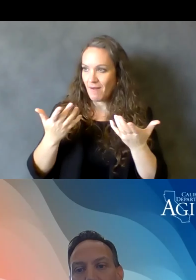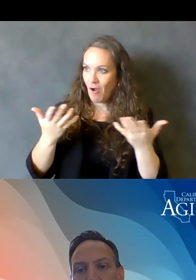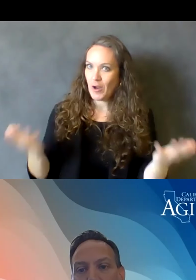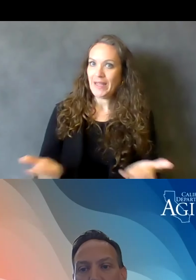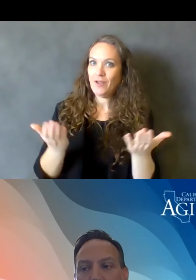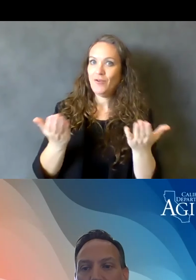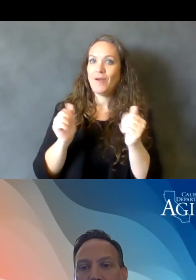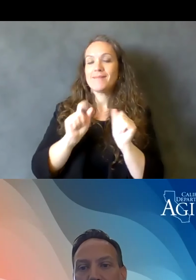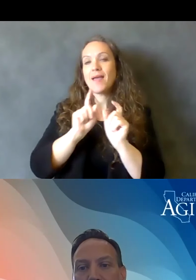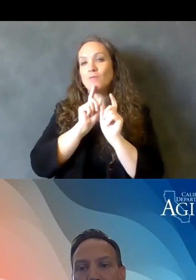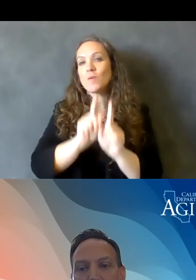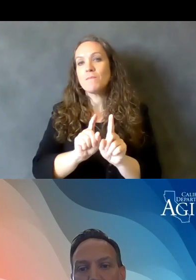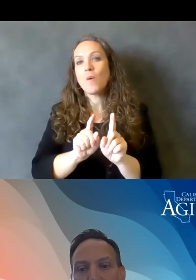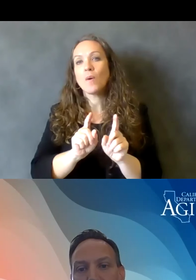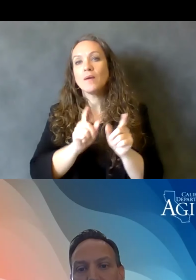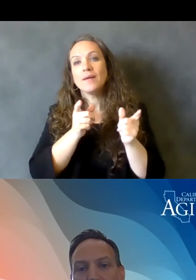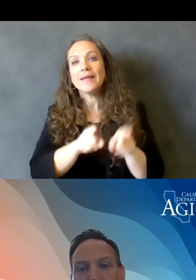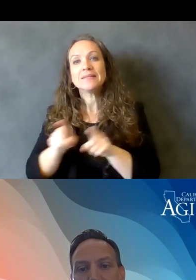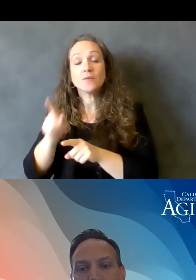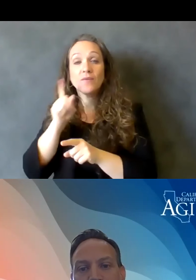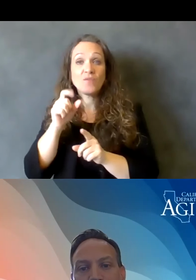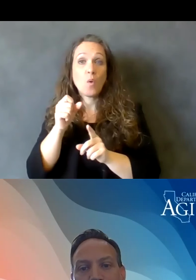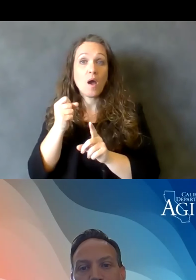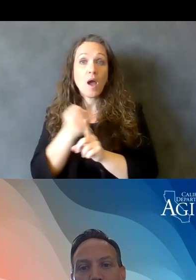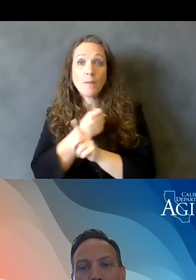to report incidents of abuse and neglect.